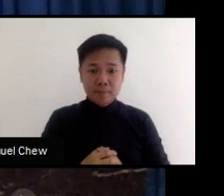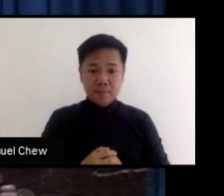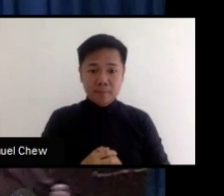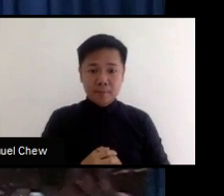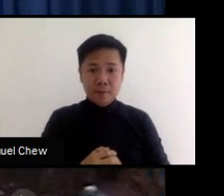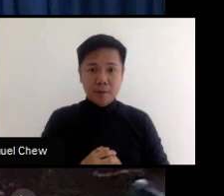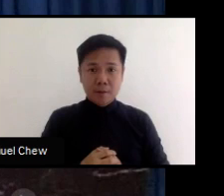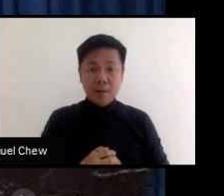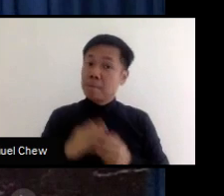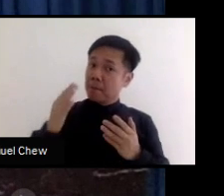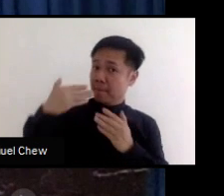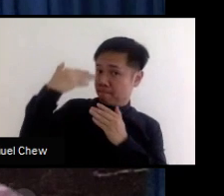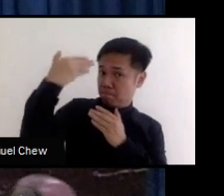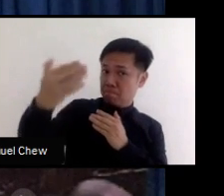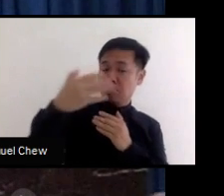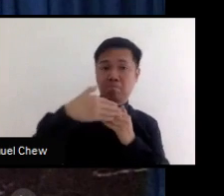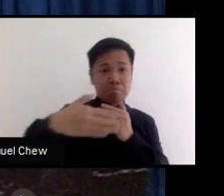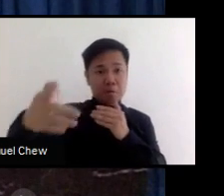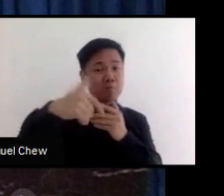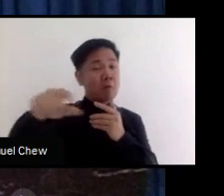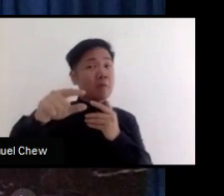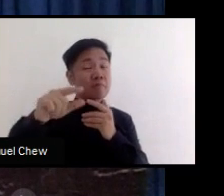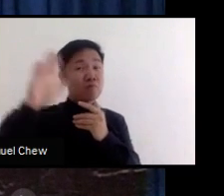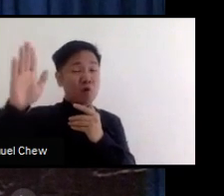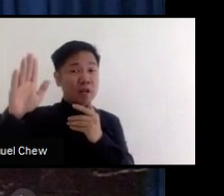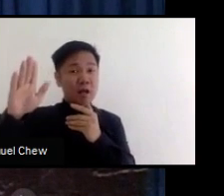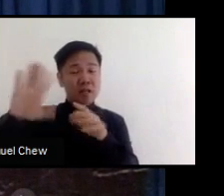further on the national framework in the future.